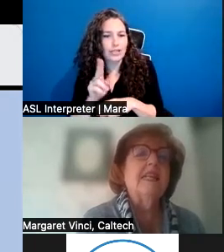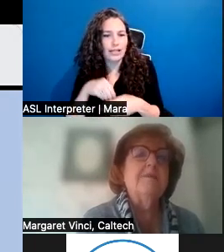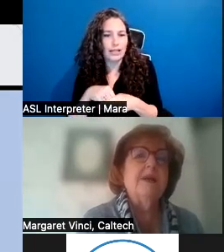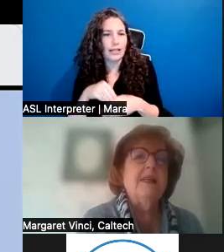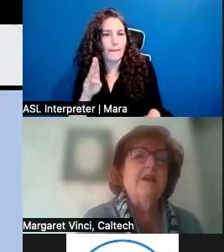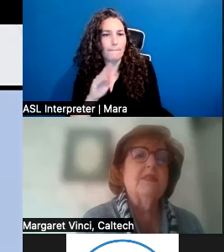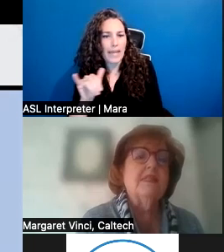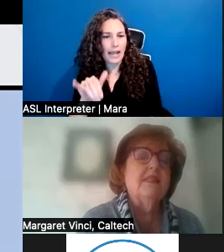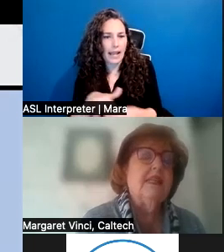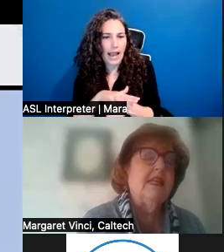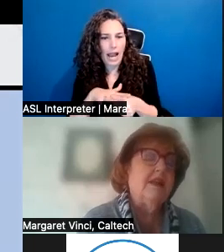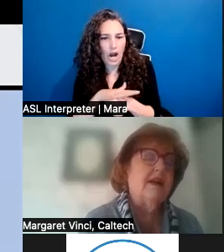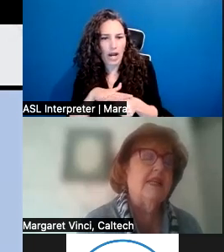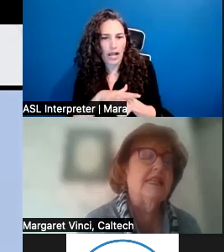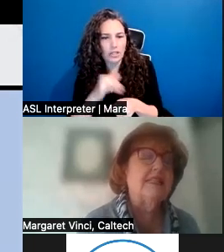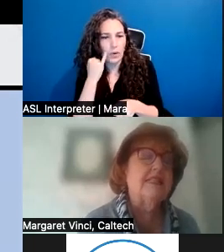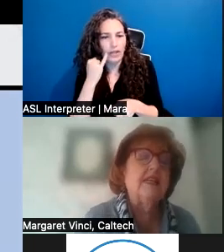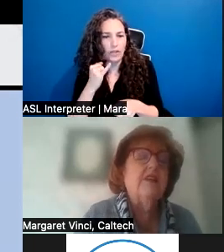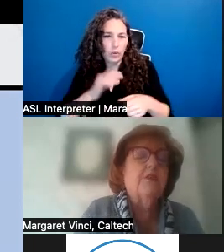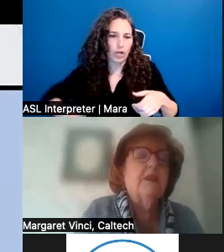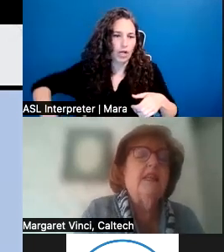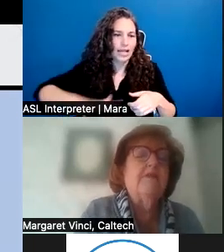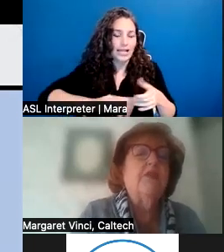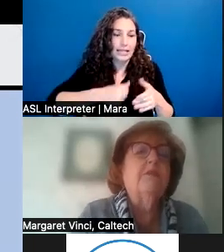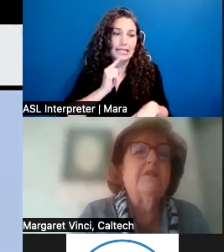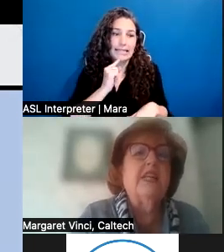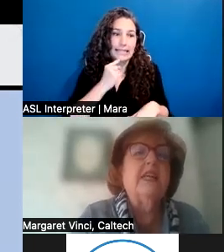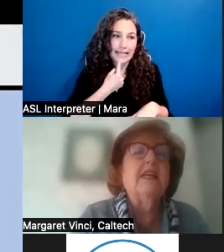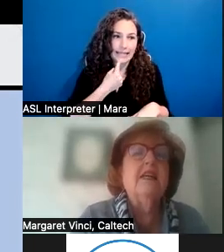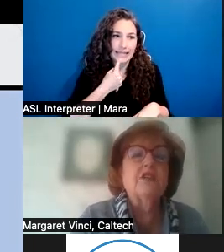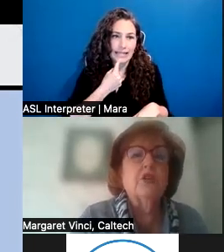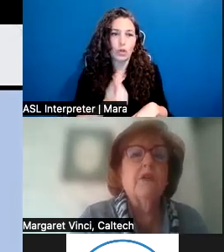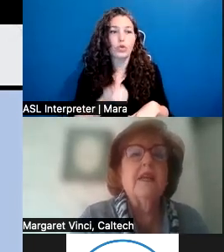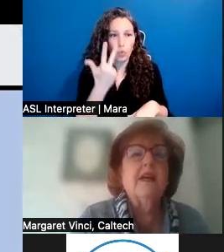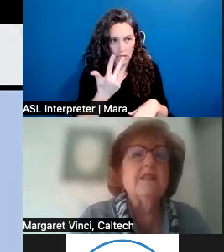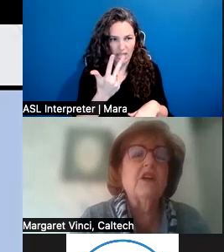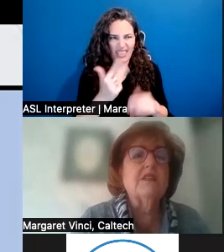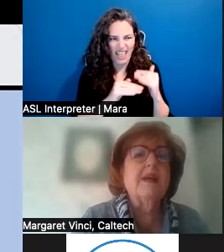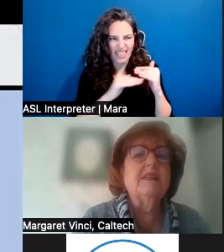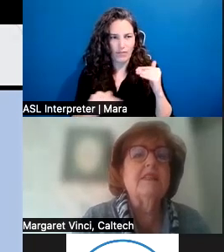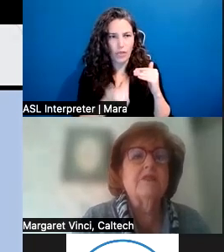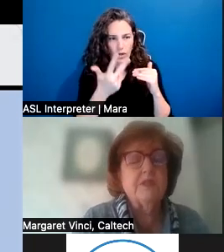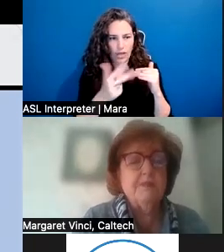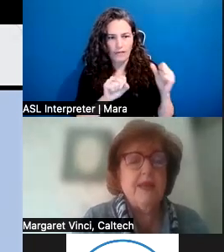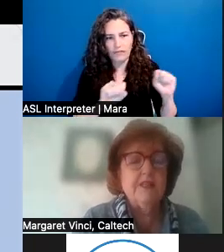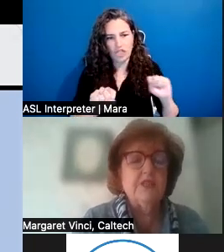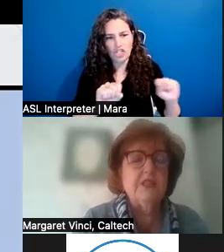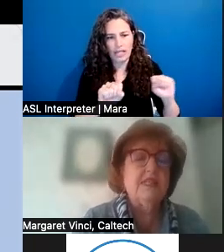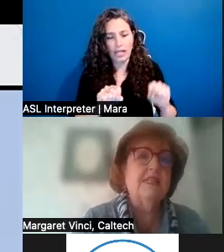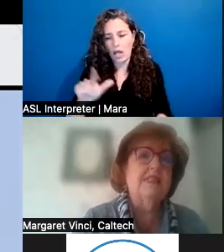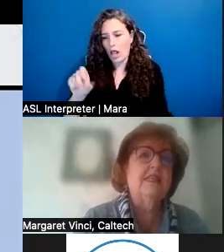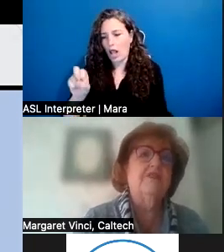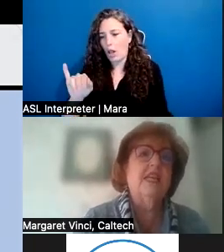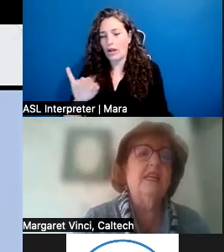to anybody that was in the intensity level 3 of shaking. So Lori talked about the difference between magnitude